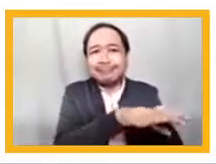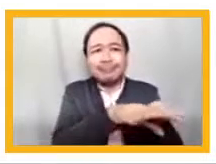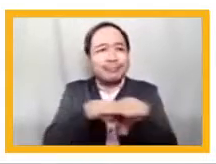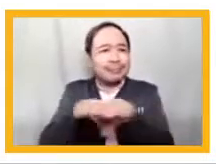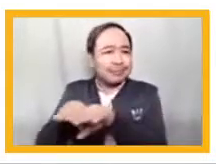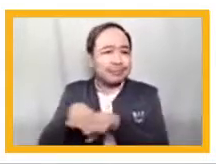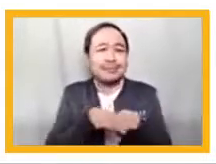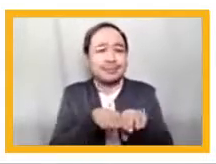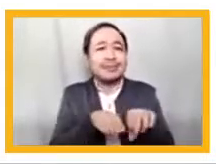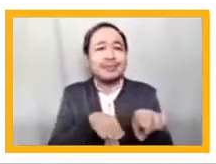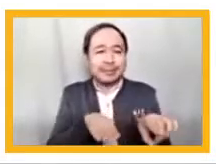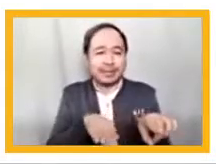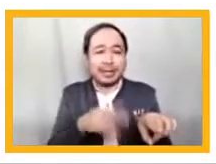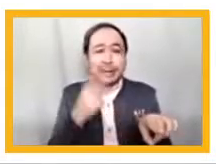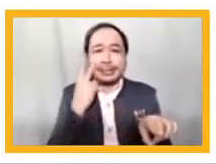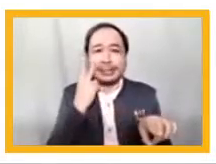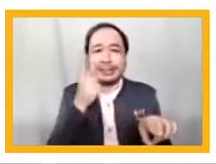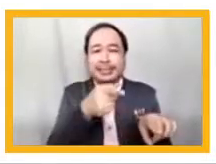like this picture.